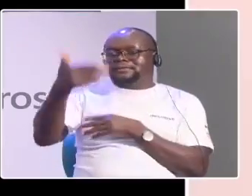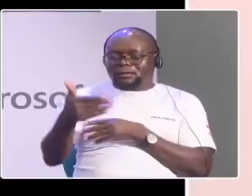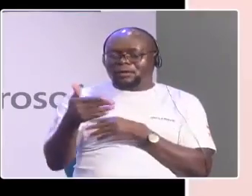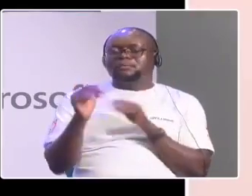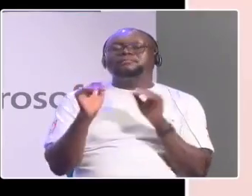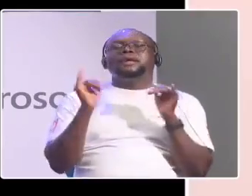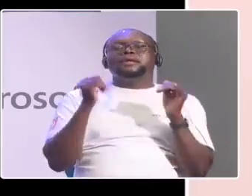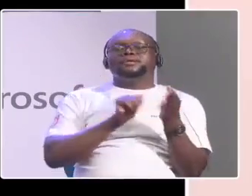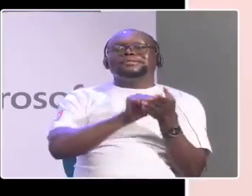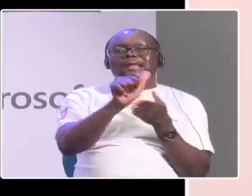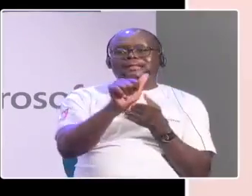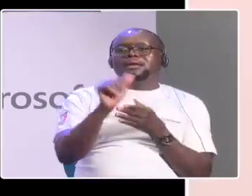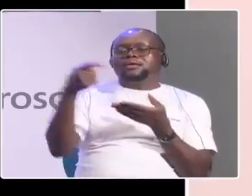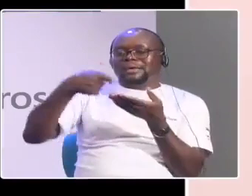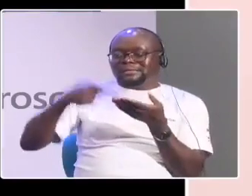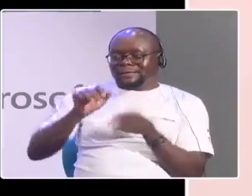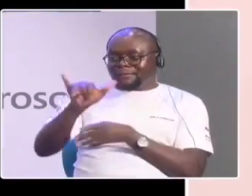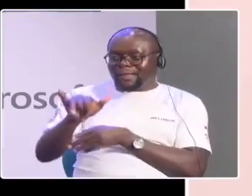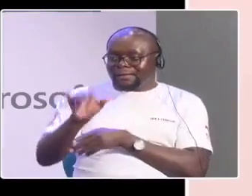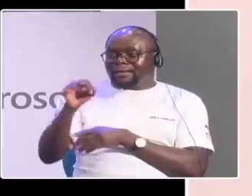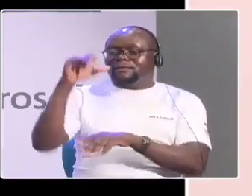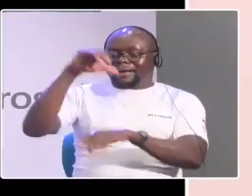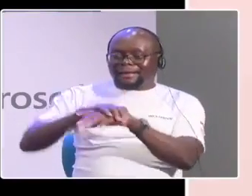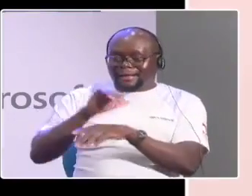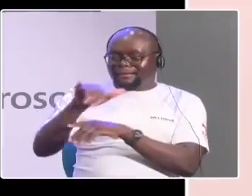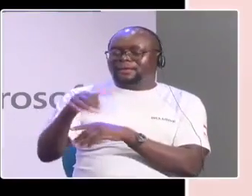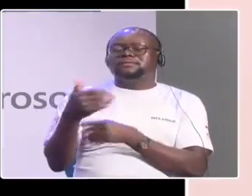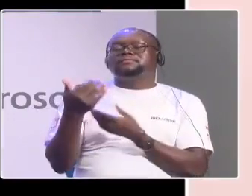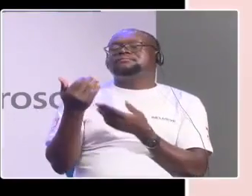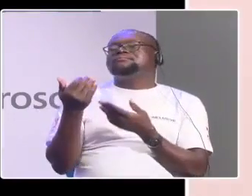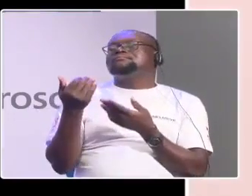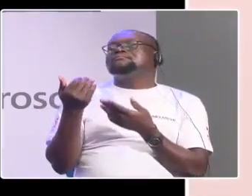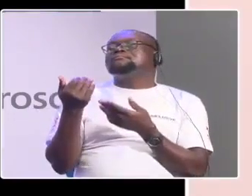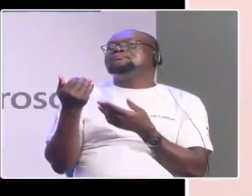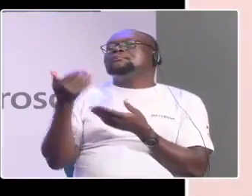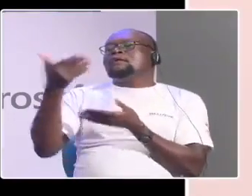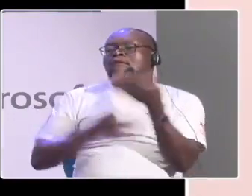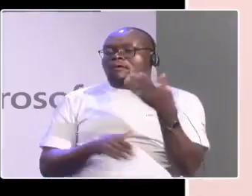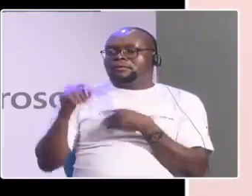newsletter, which we'd love for you to sign up for. And you can get the form to sign up at